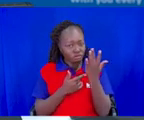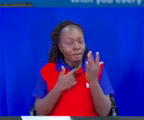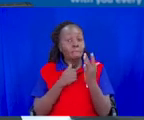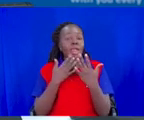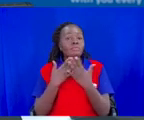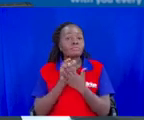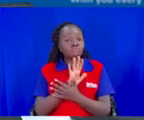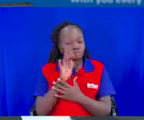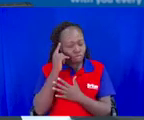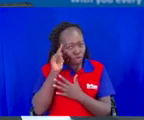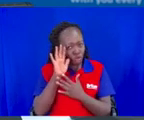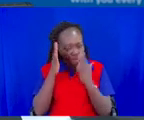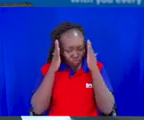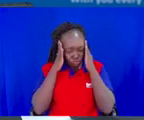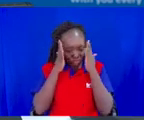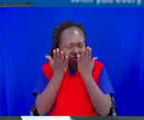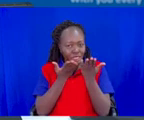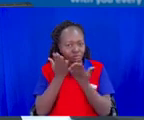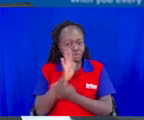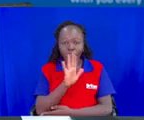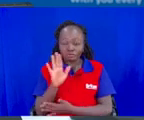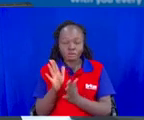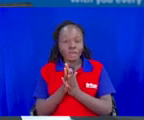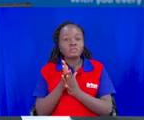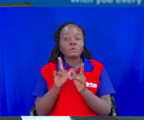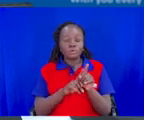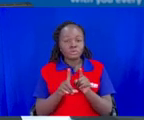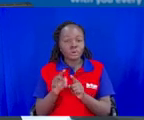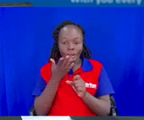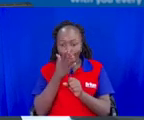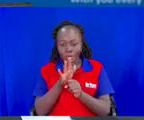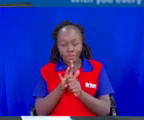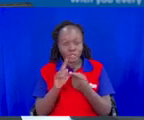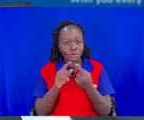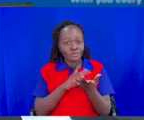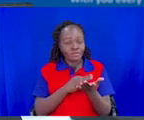their dedicated service and commitment to the funds